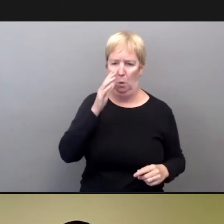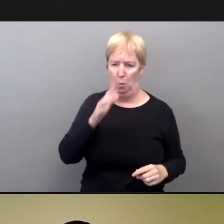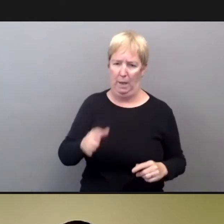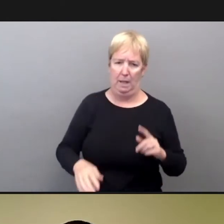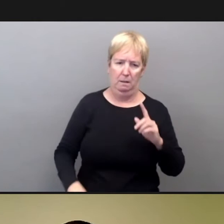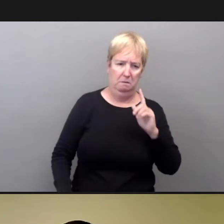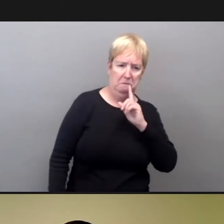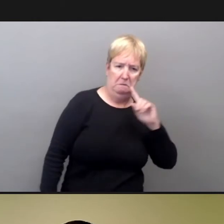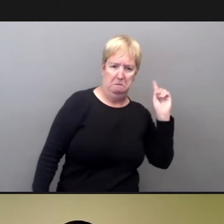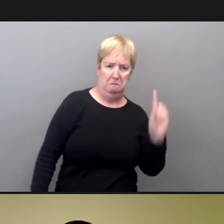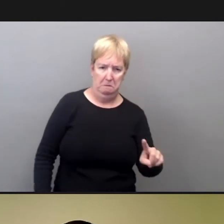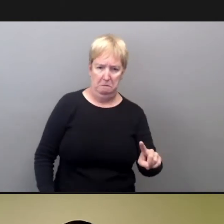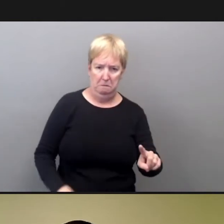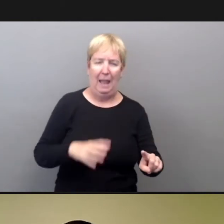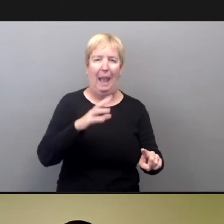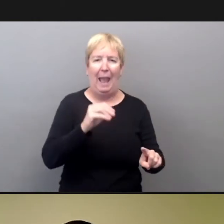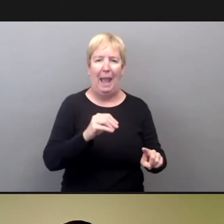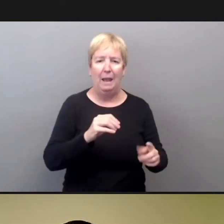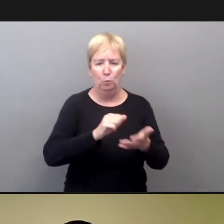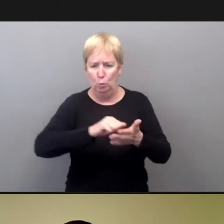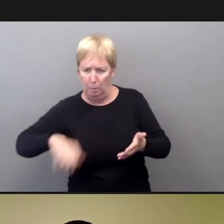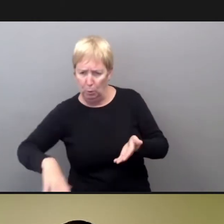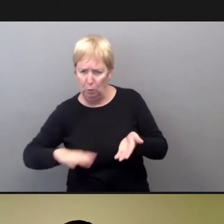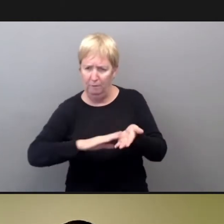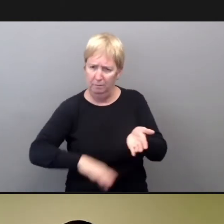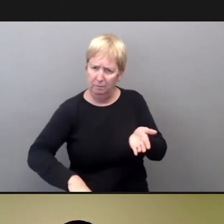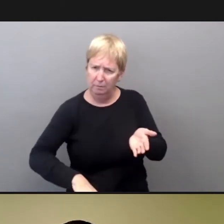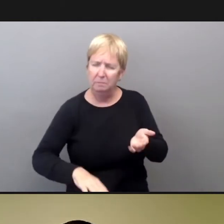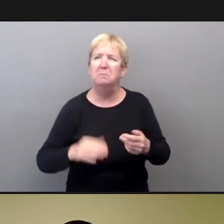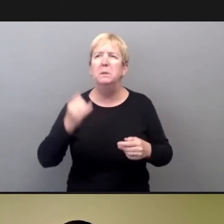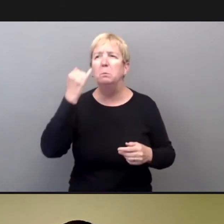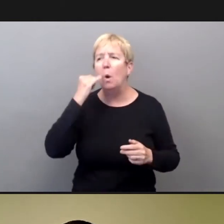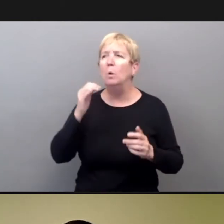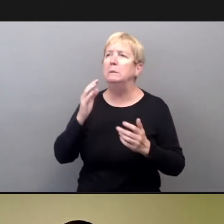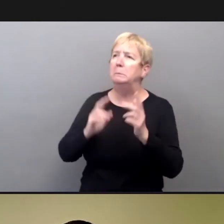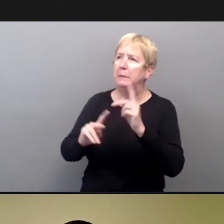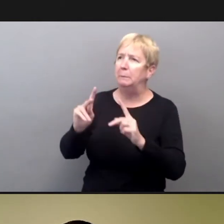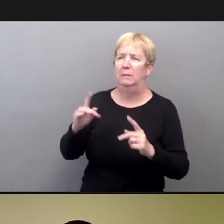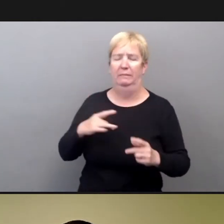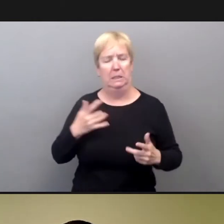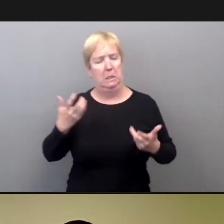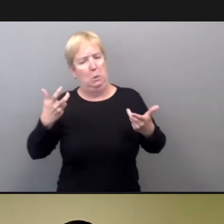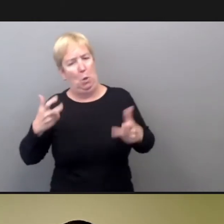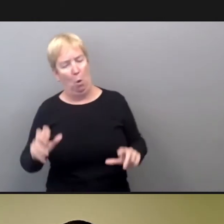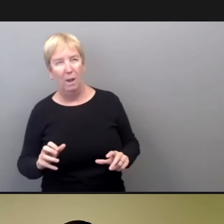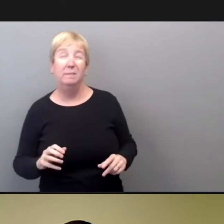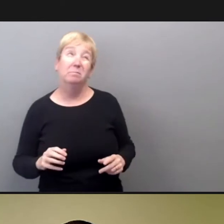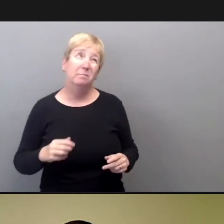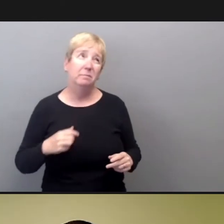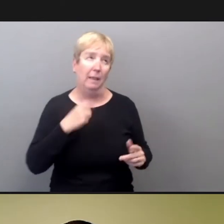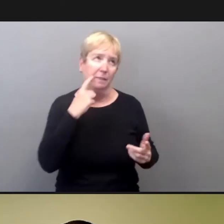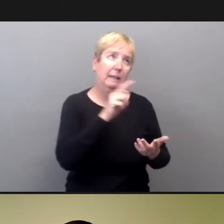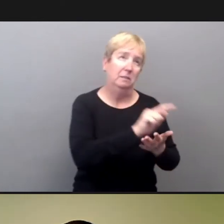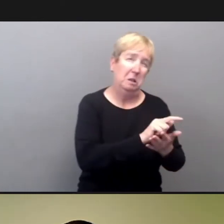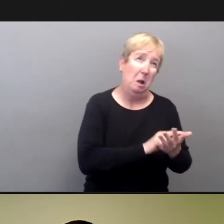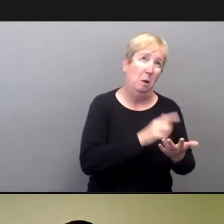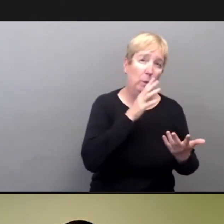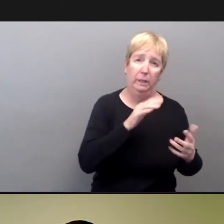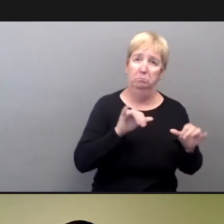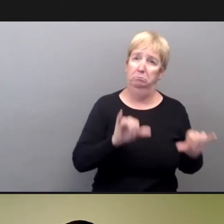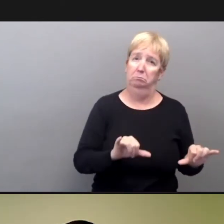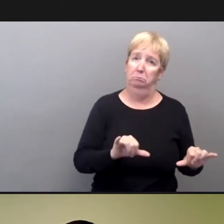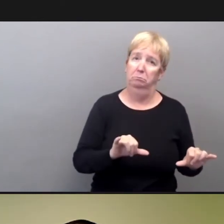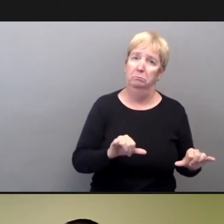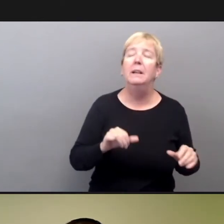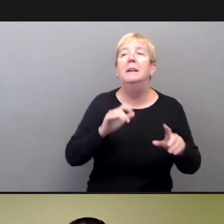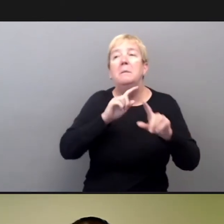removing exemptions allowed for matters of conscience in the law. On the other hand, I think all of us want to